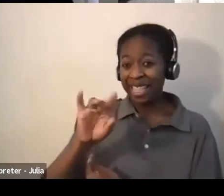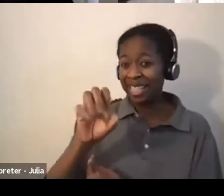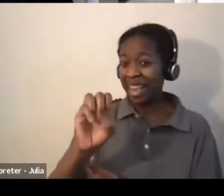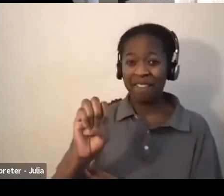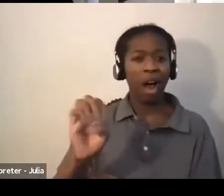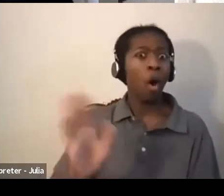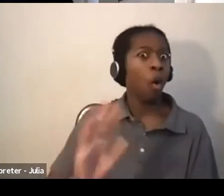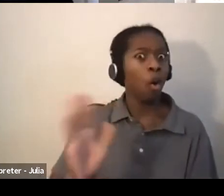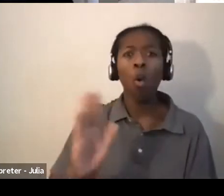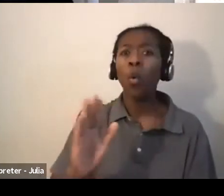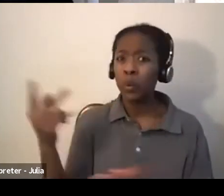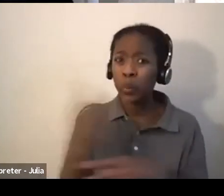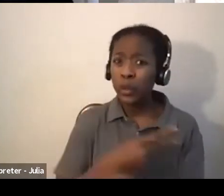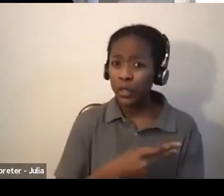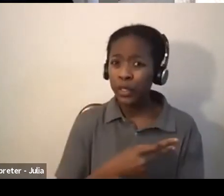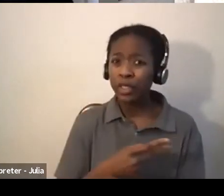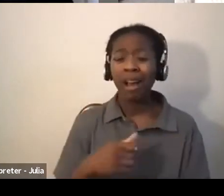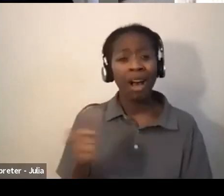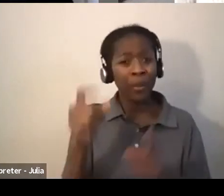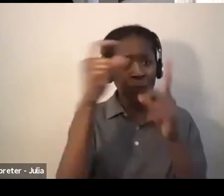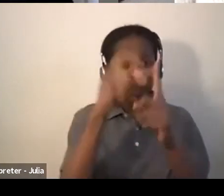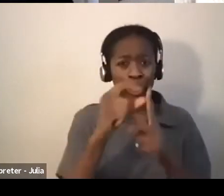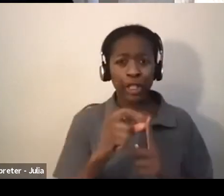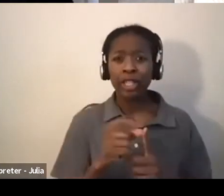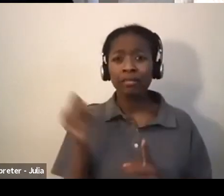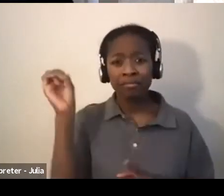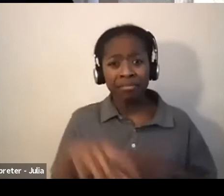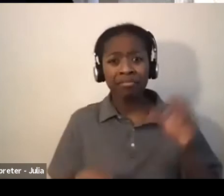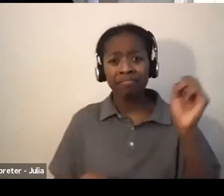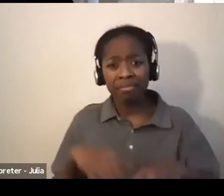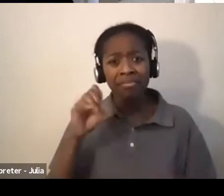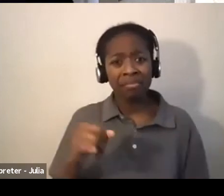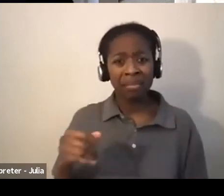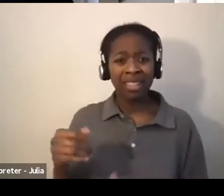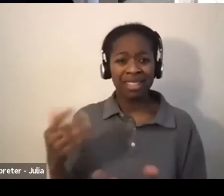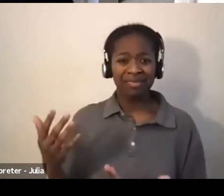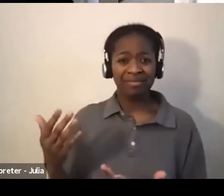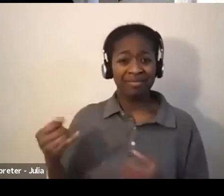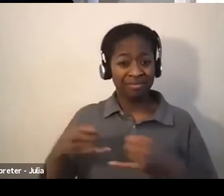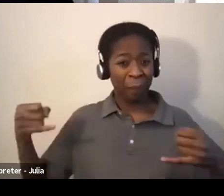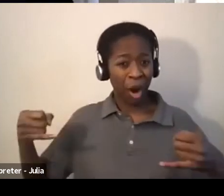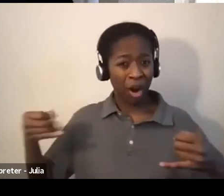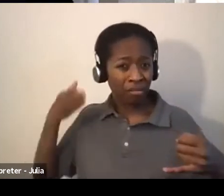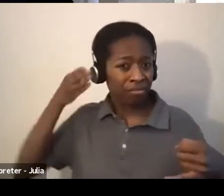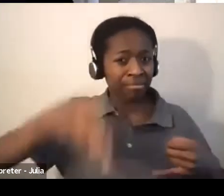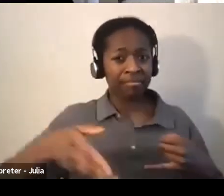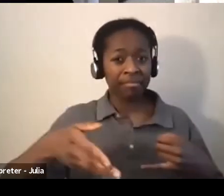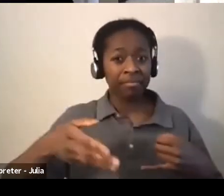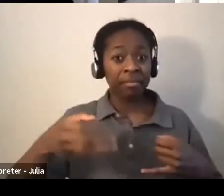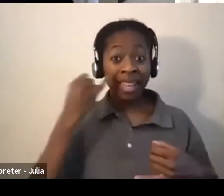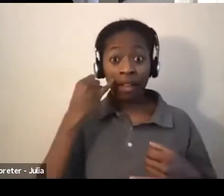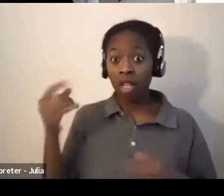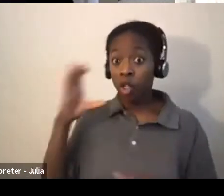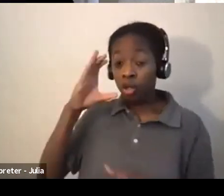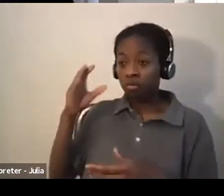of many other words I would use to describe that. I mean, that's just crossing a space and a line, especially if it's someone you don't even